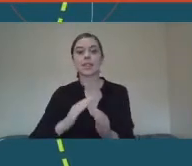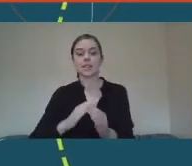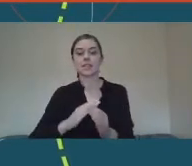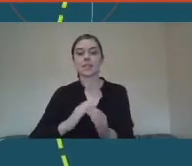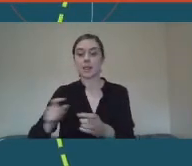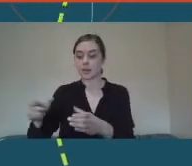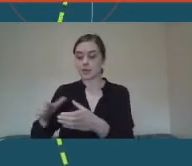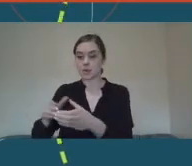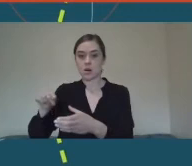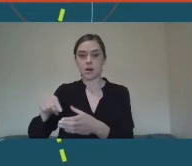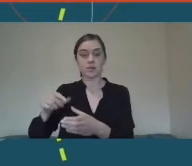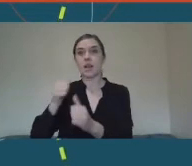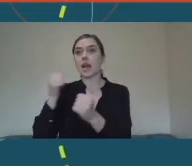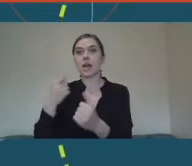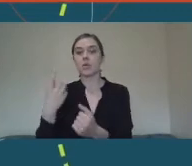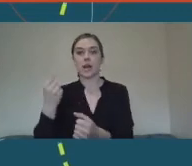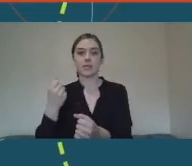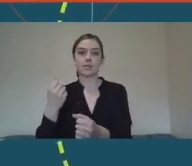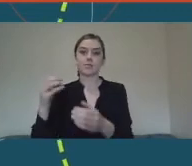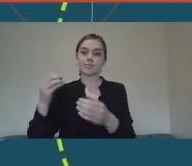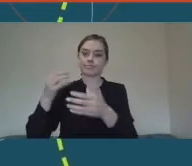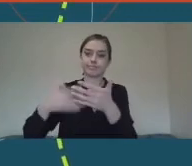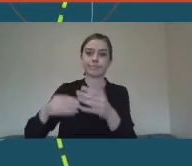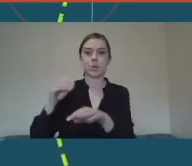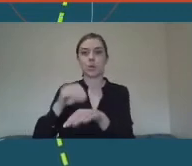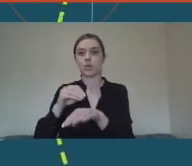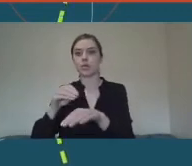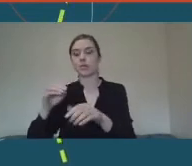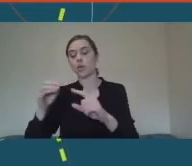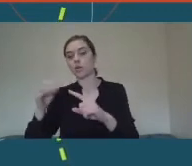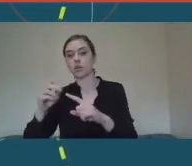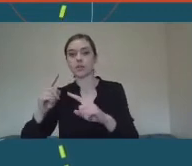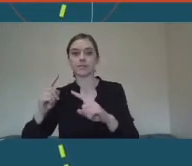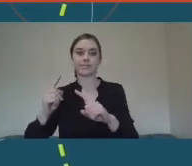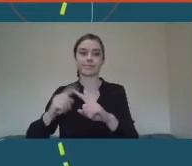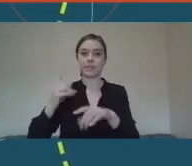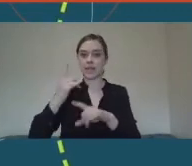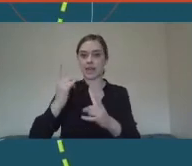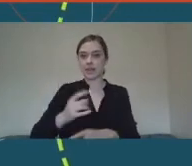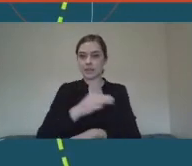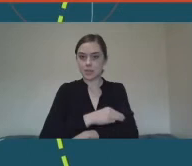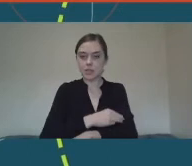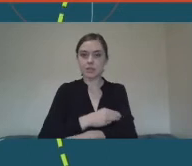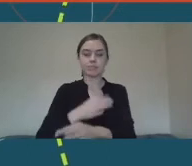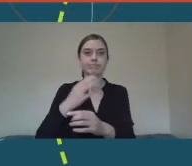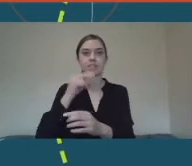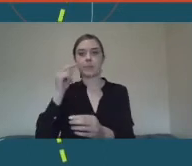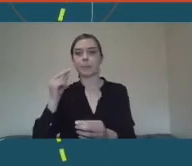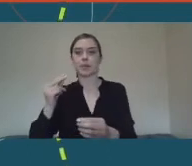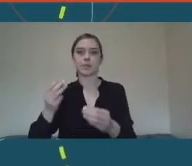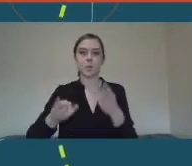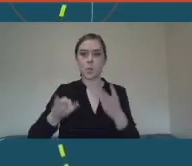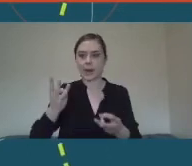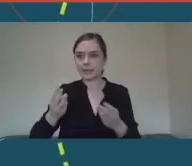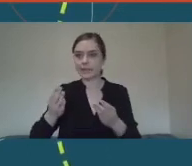has a secondary health condition, such as depression, anxiety, excess weight gain, a new level of pain that